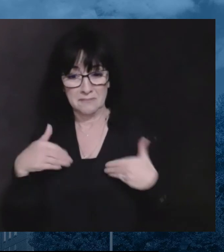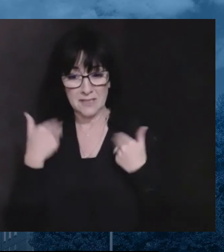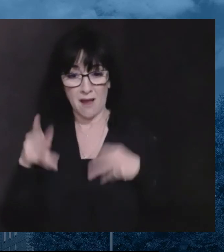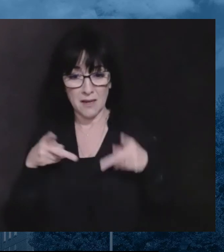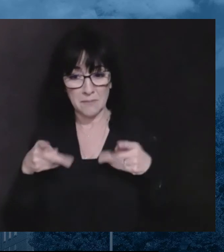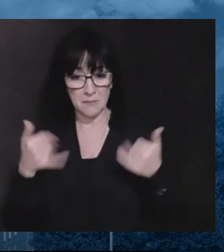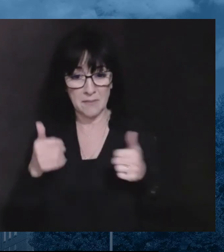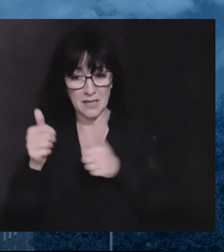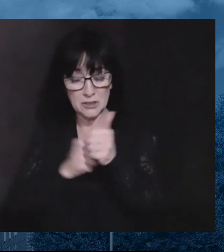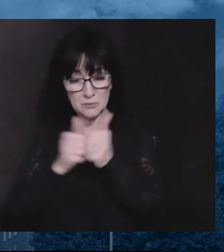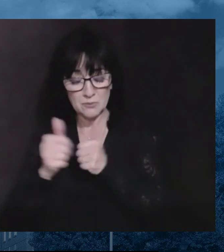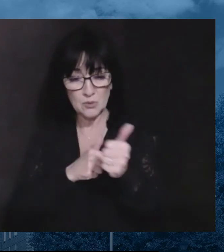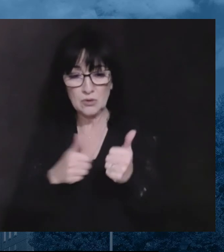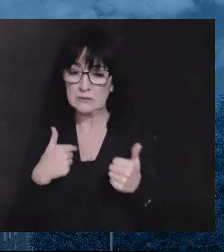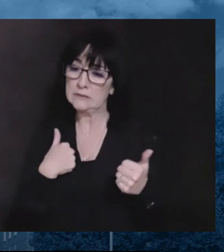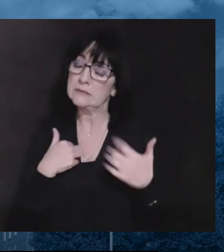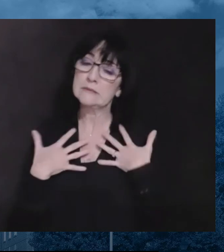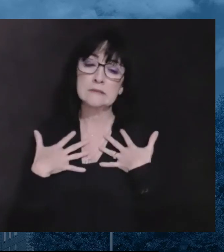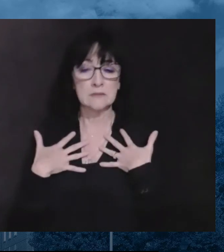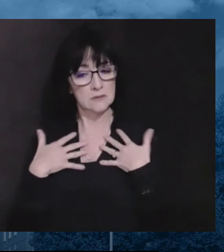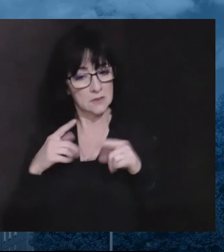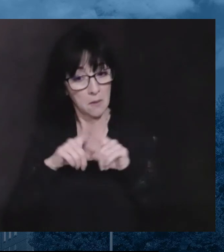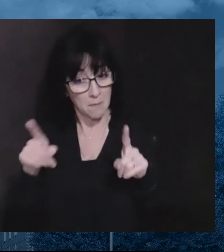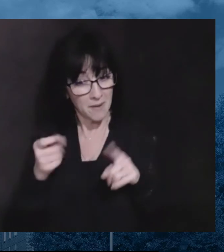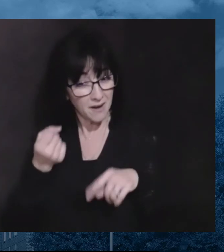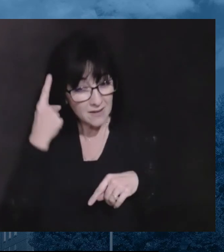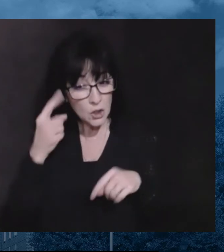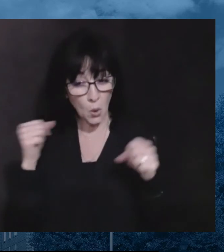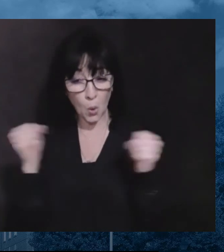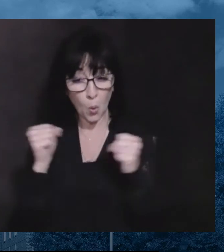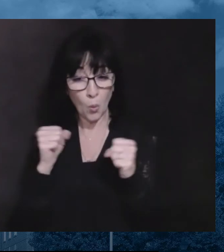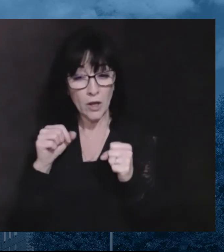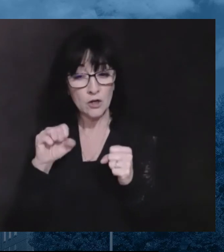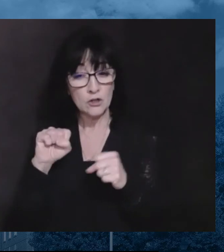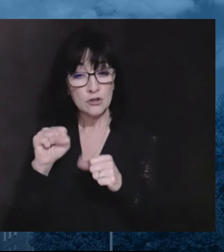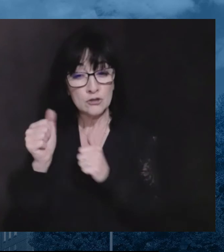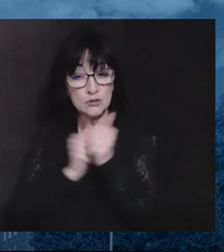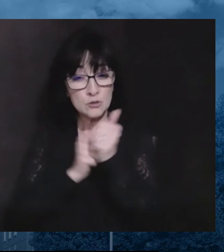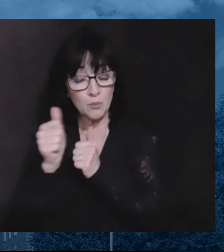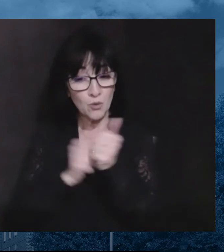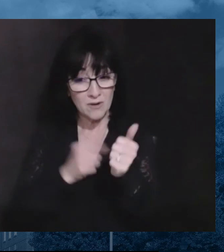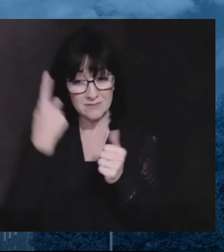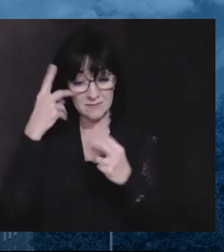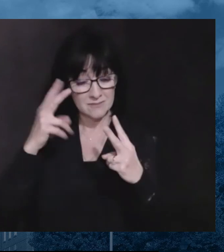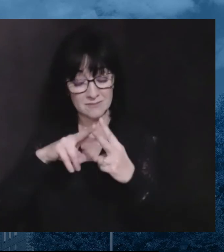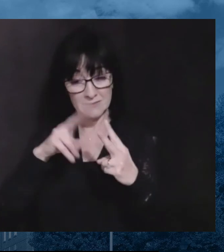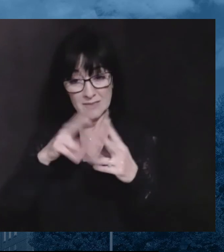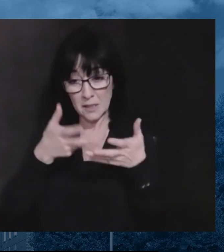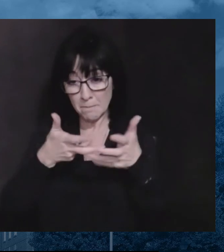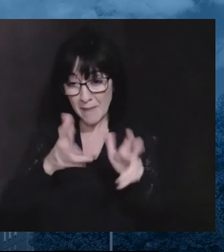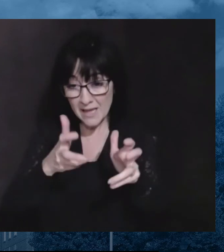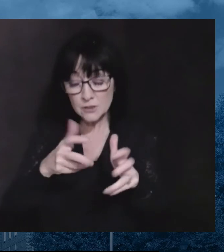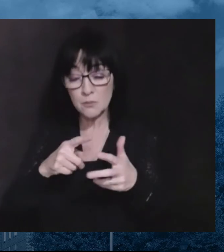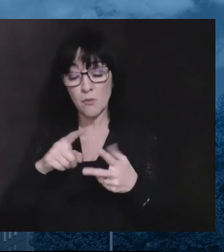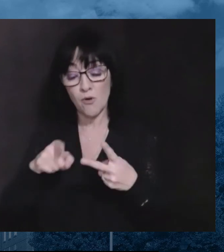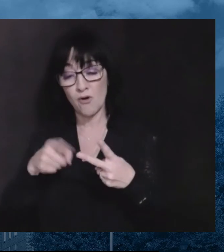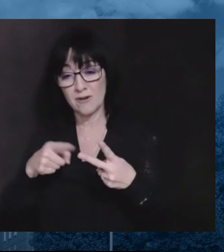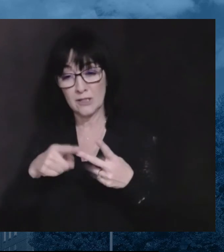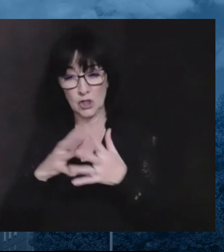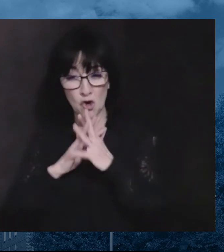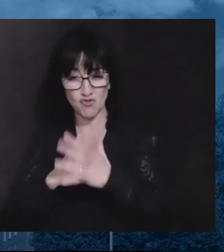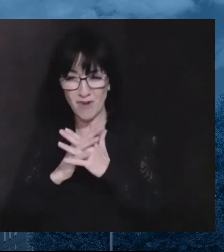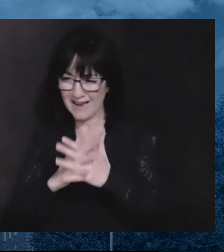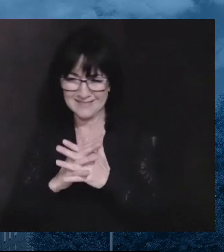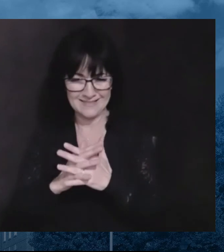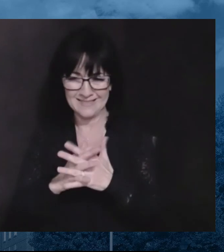indoors, close contact, basketball and wrestling in particular. And so I'll hand it